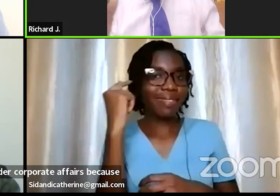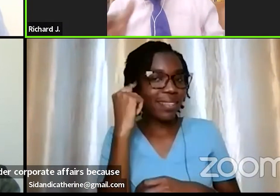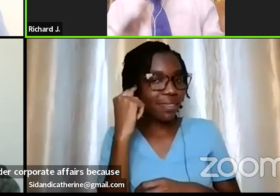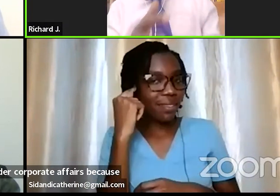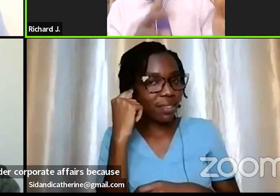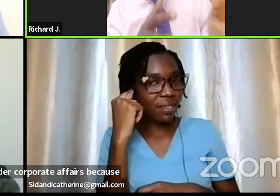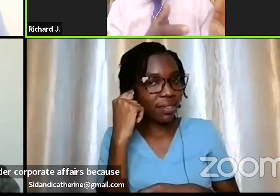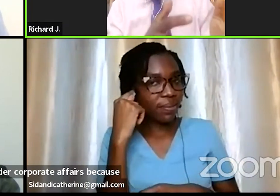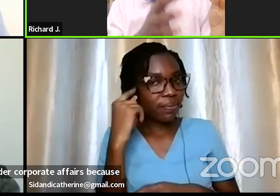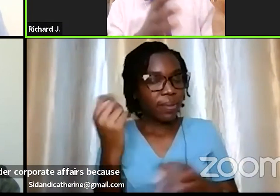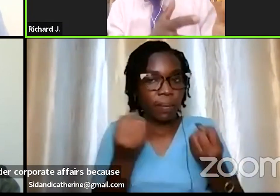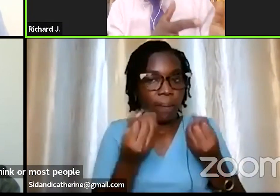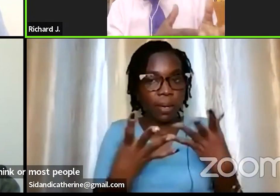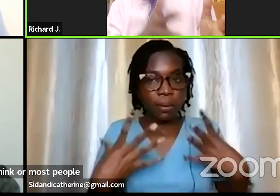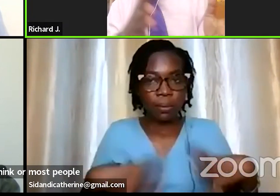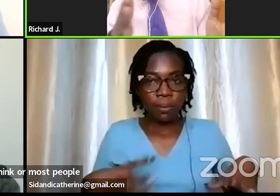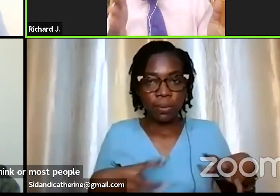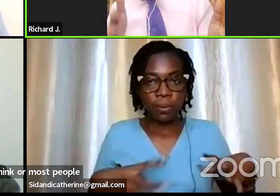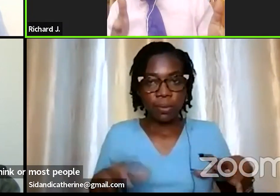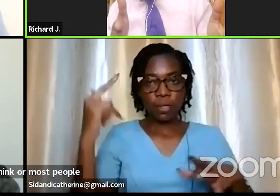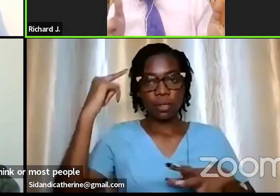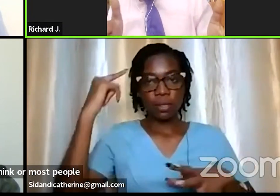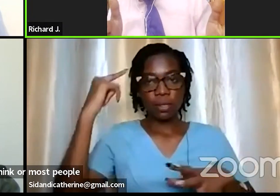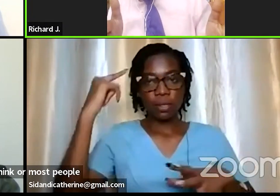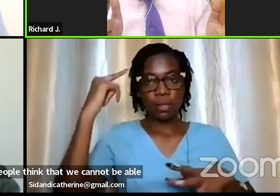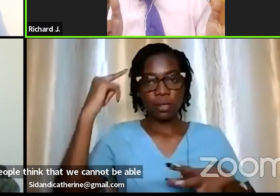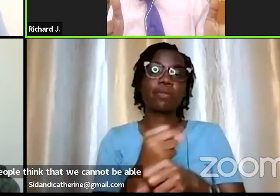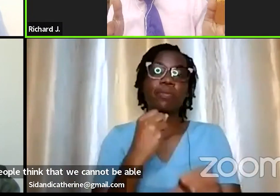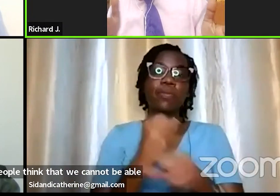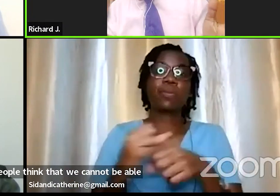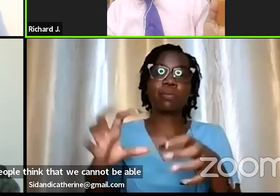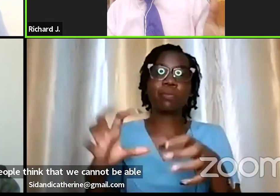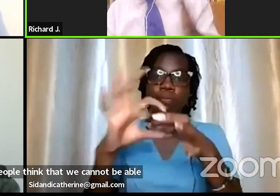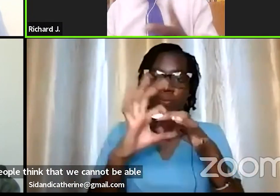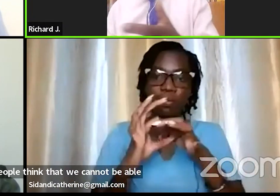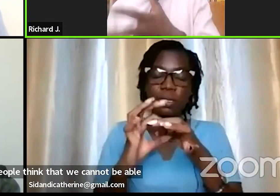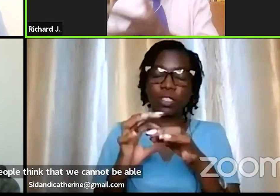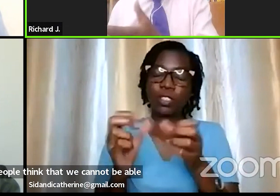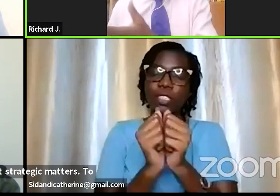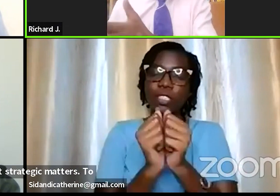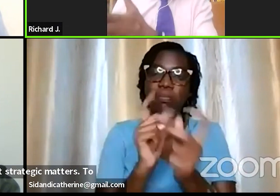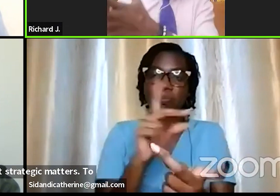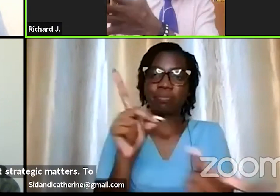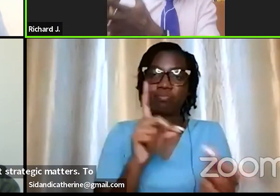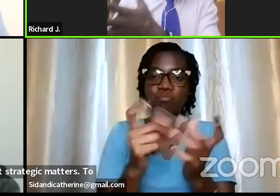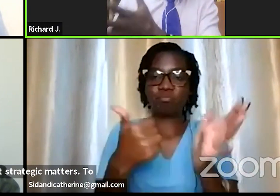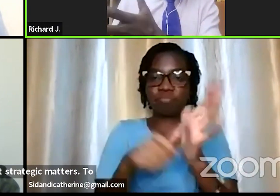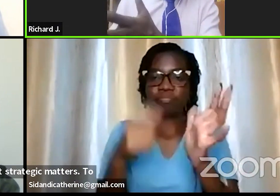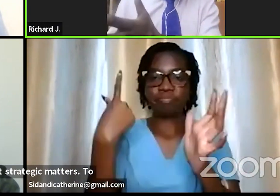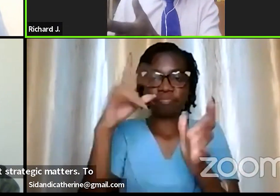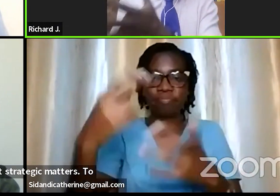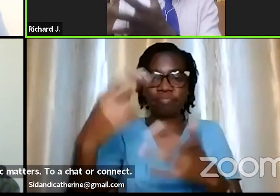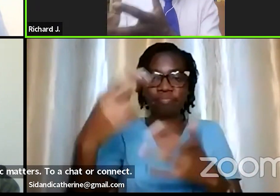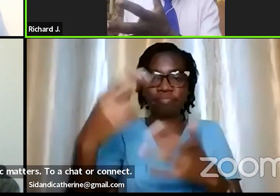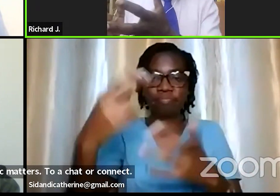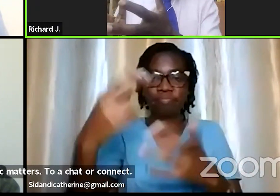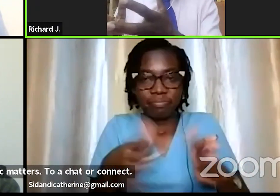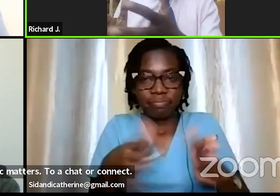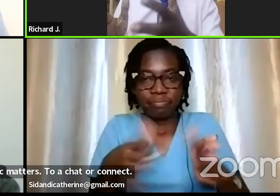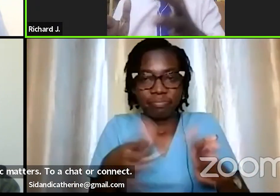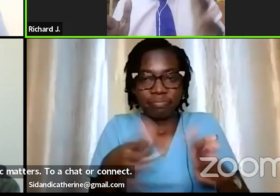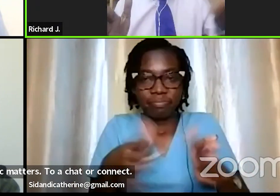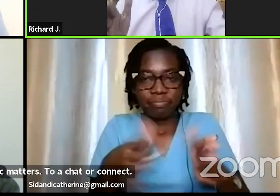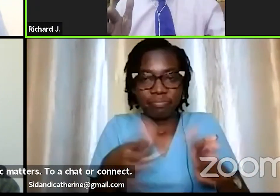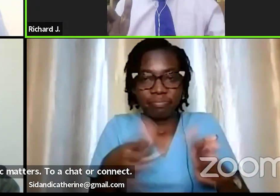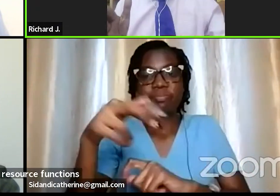people think, that we cannot be able to connect strategic matters to HR or connect human resource